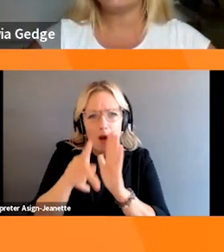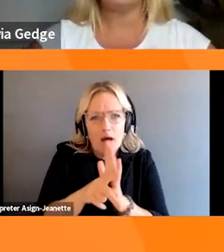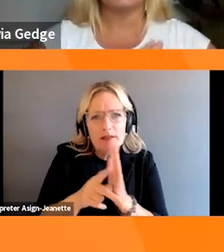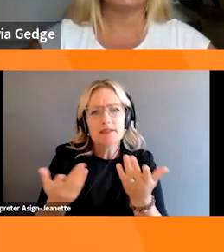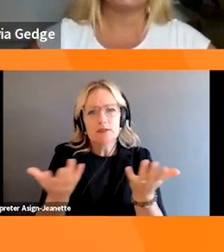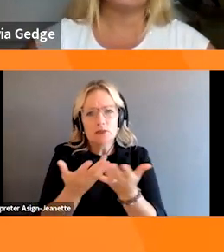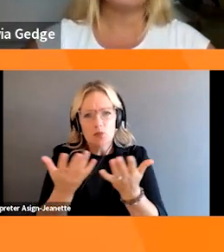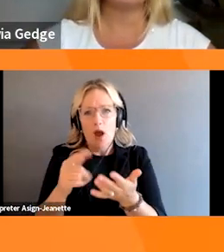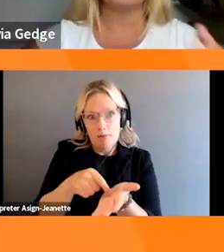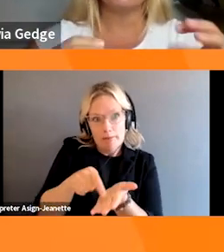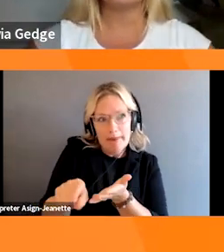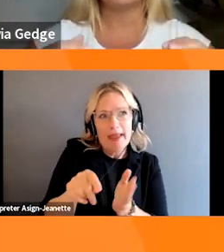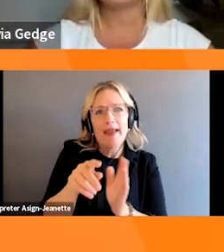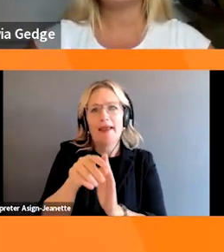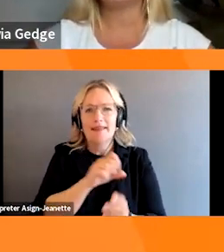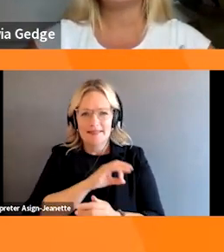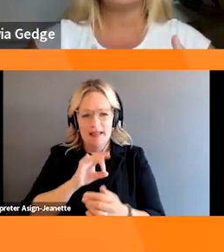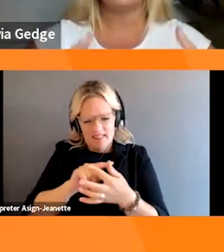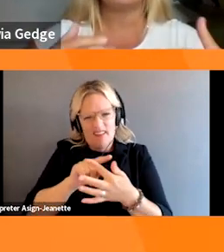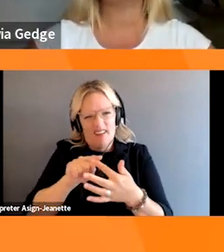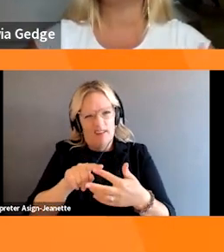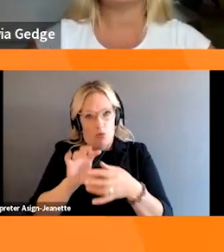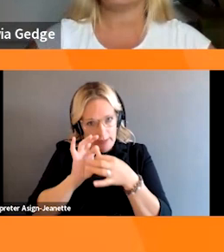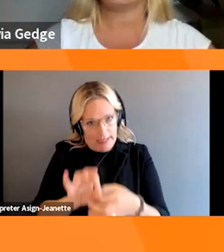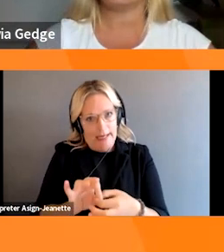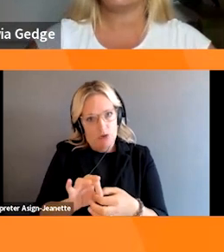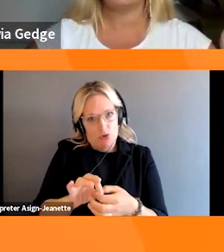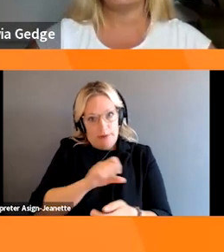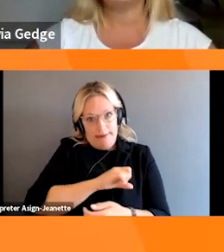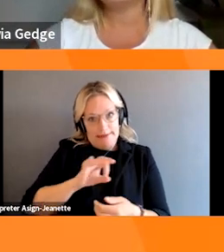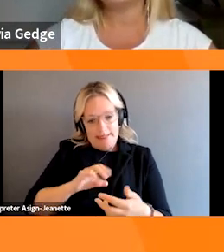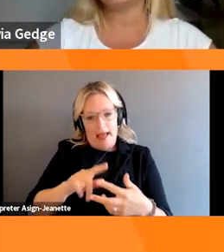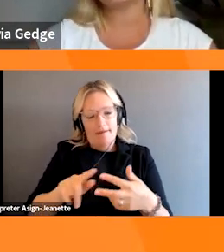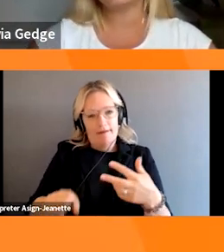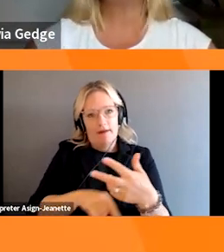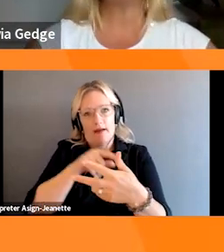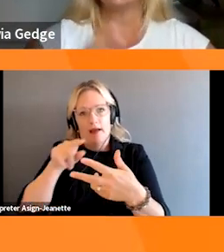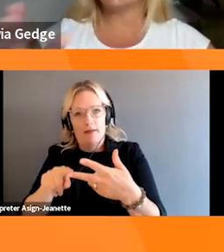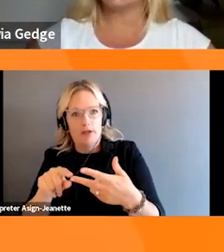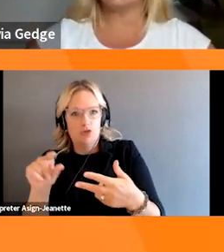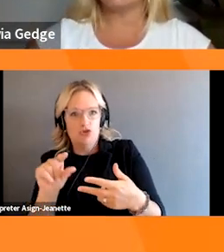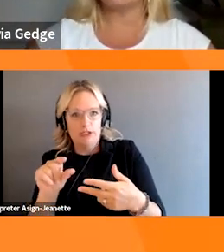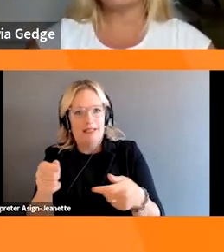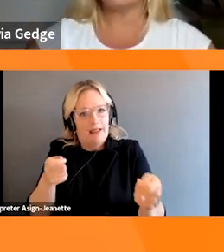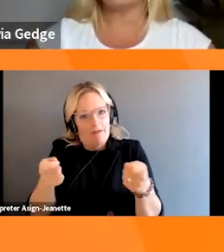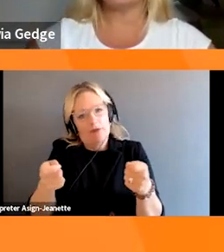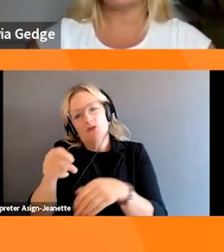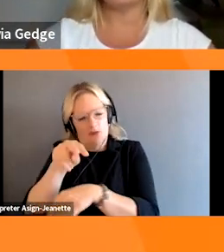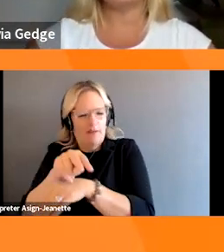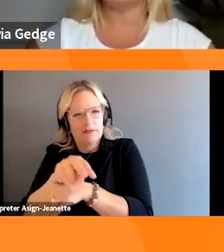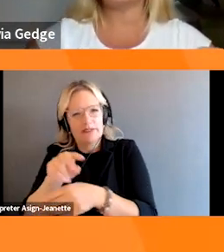paying my employees? Number of different things, but it's really doing that full inventory. How am I doing? So it is related, obviously,